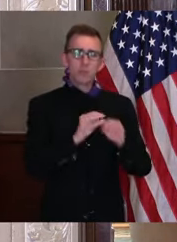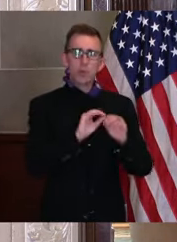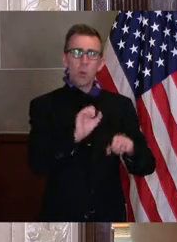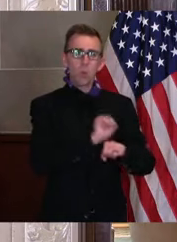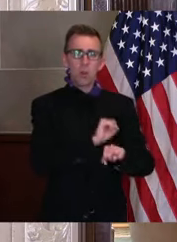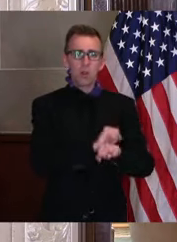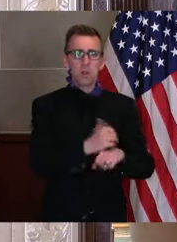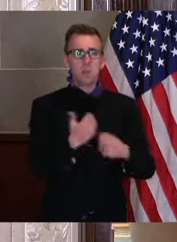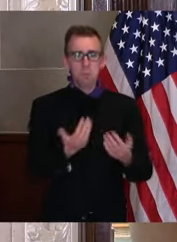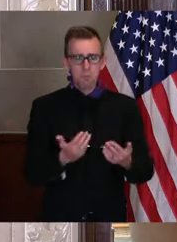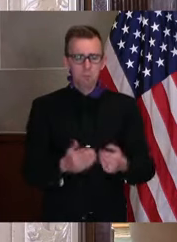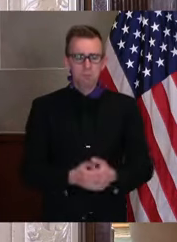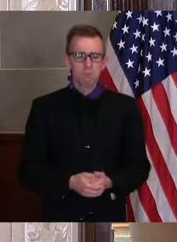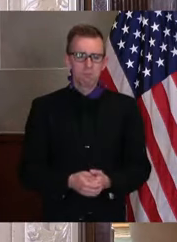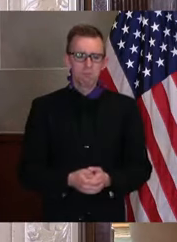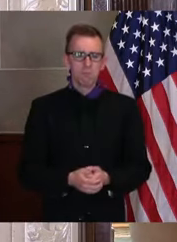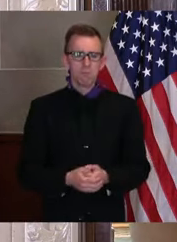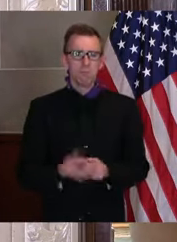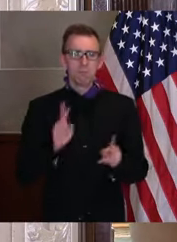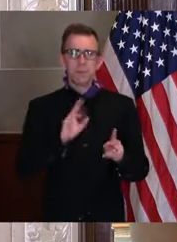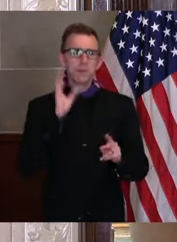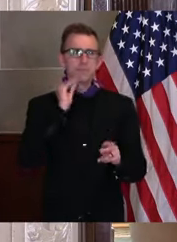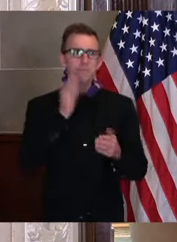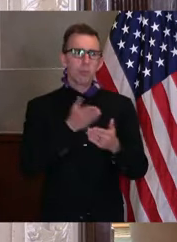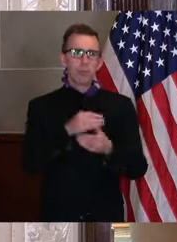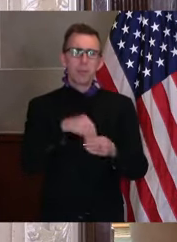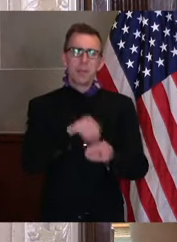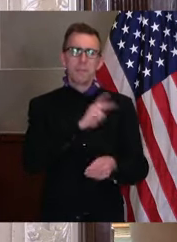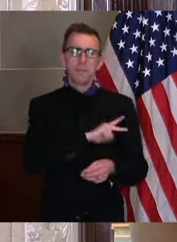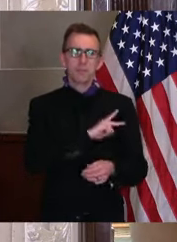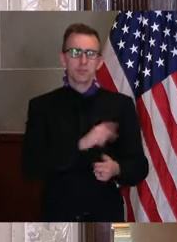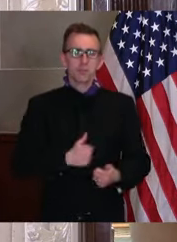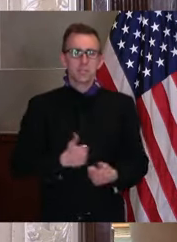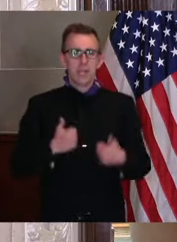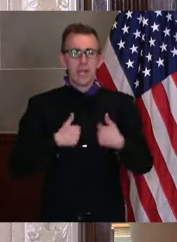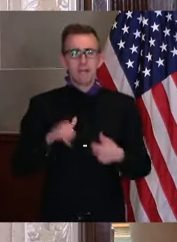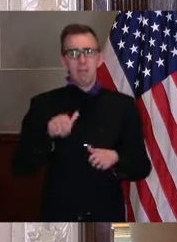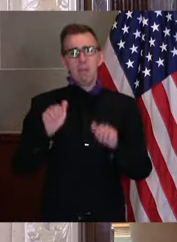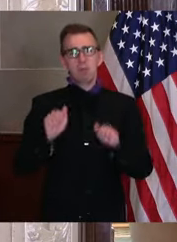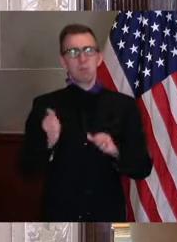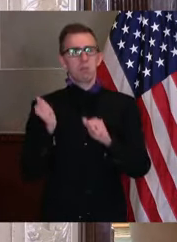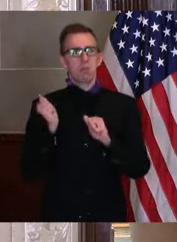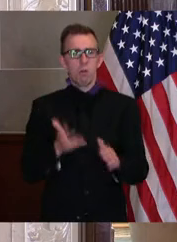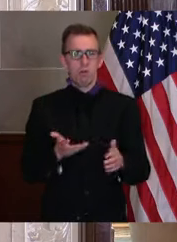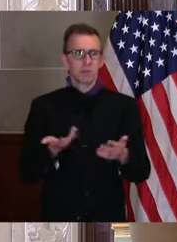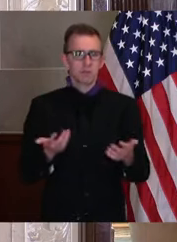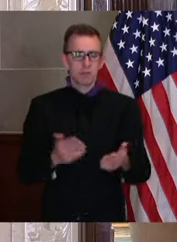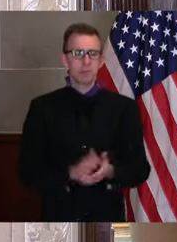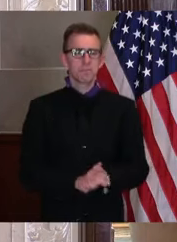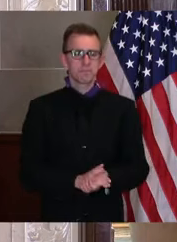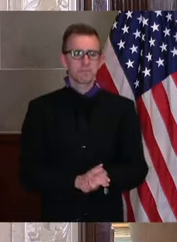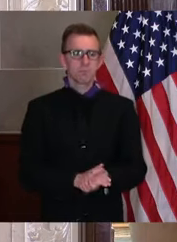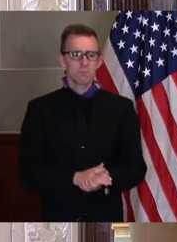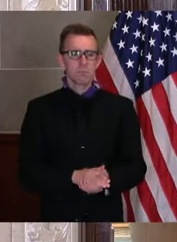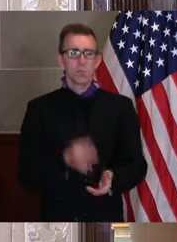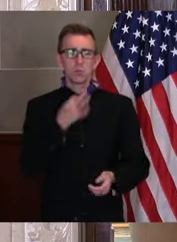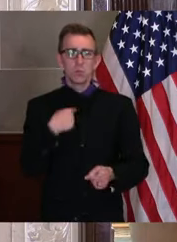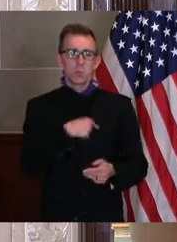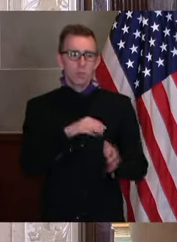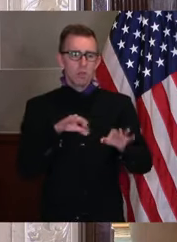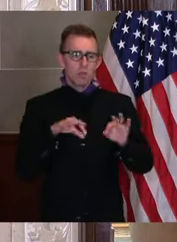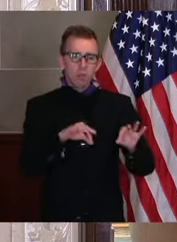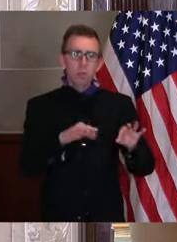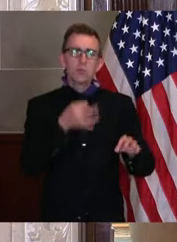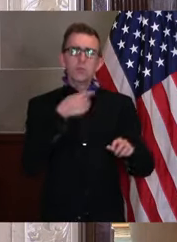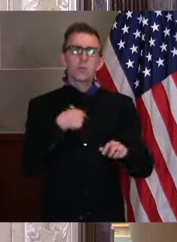job. Things people are going through in their personal lives is what creates that. But, the sooner we can find that out, the sooner we can